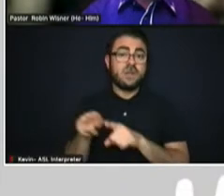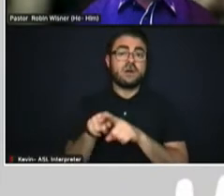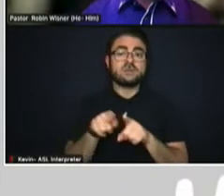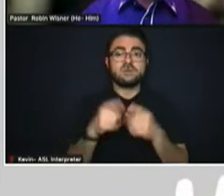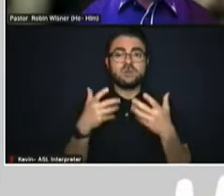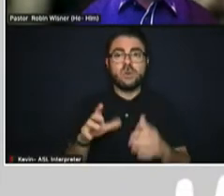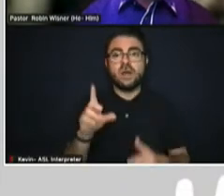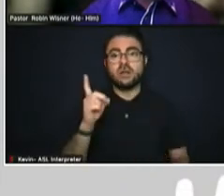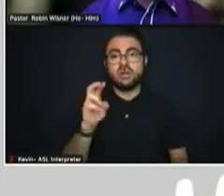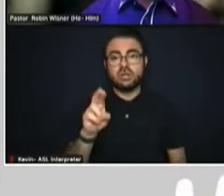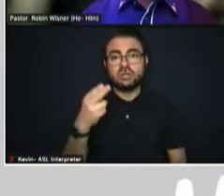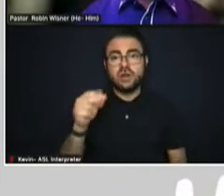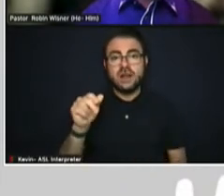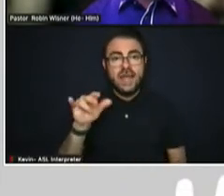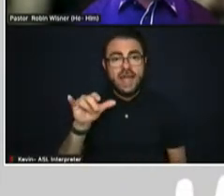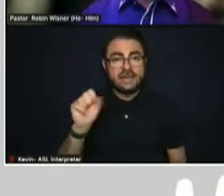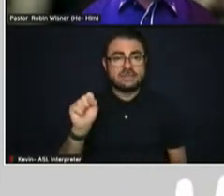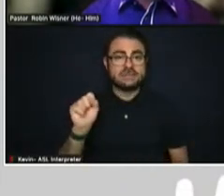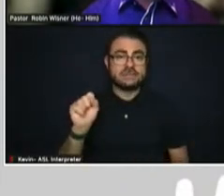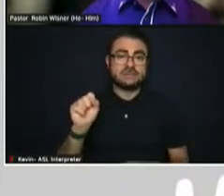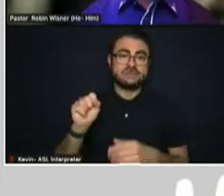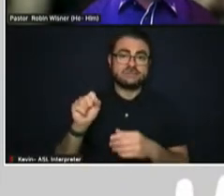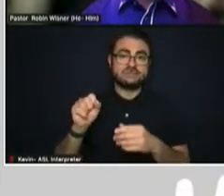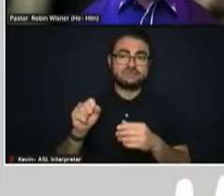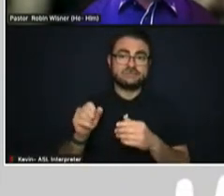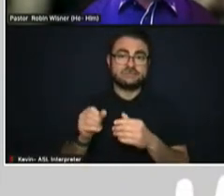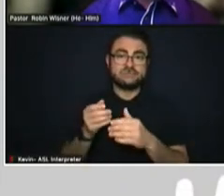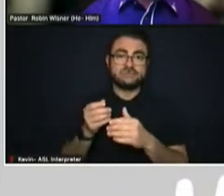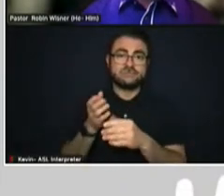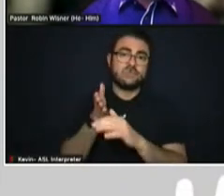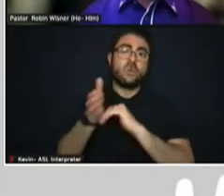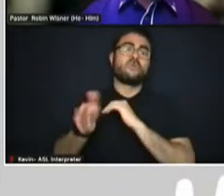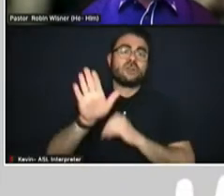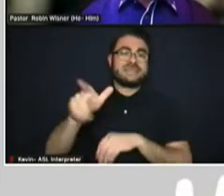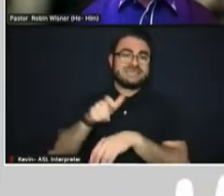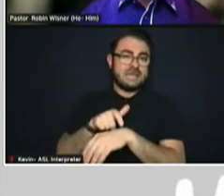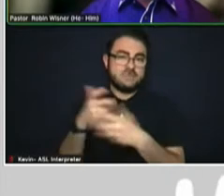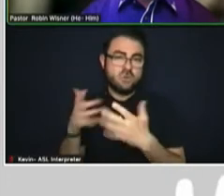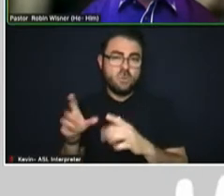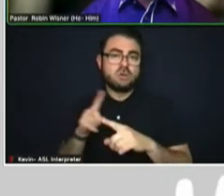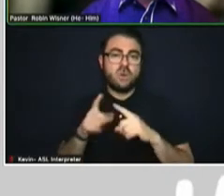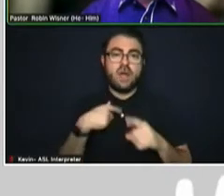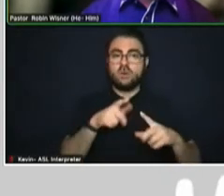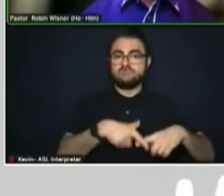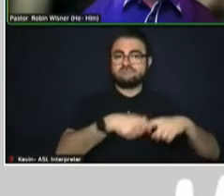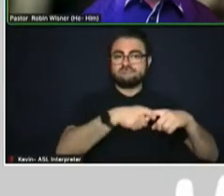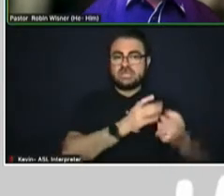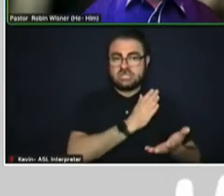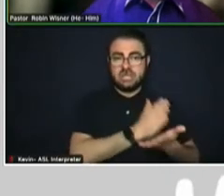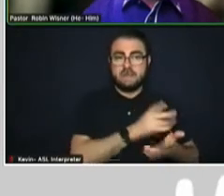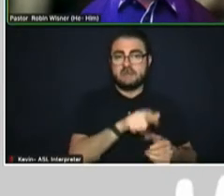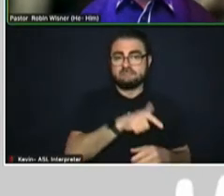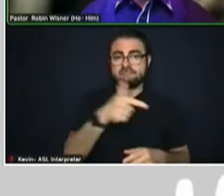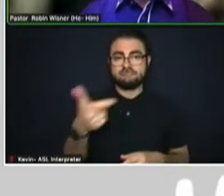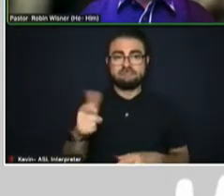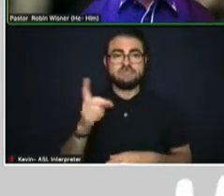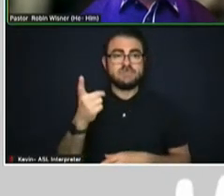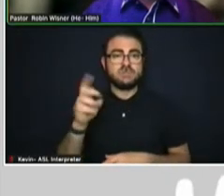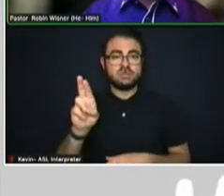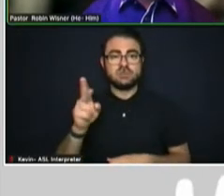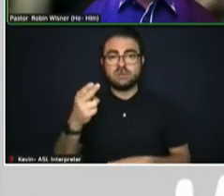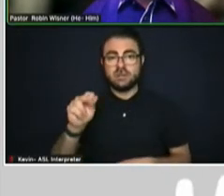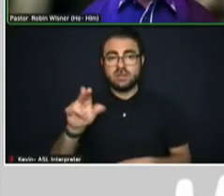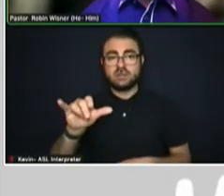to be here, I'll yield any other time I have to him. Well, we thank you, Jared. Again, I do know, and